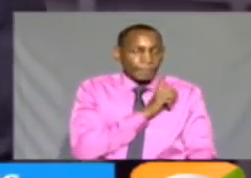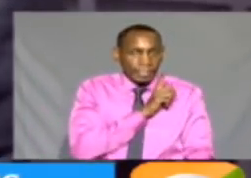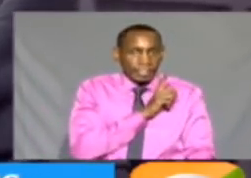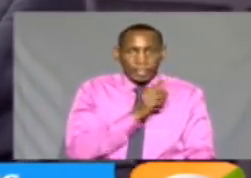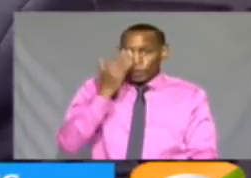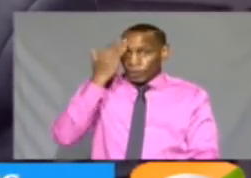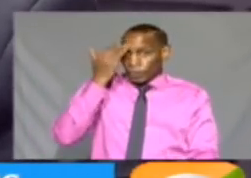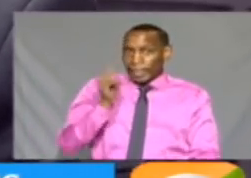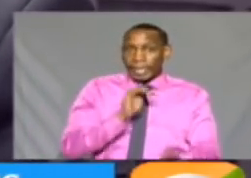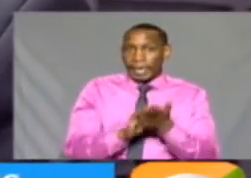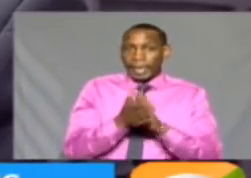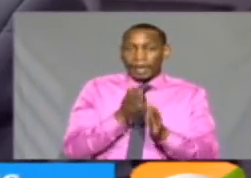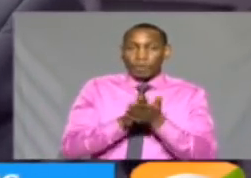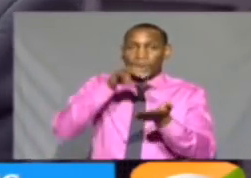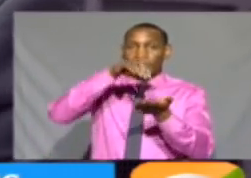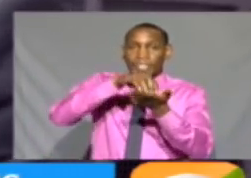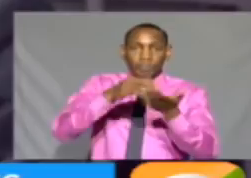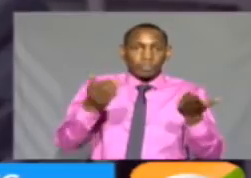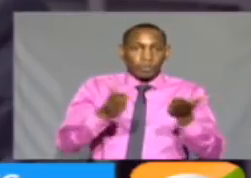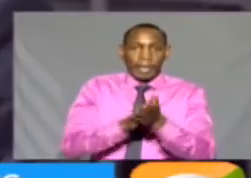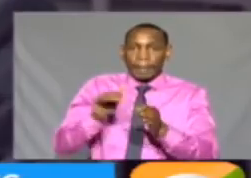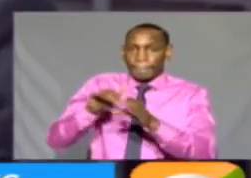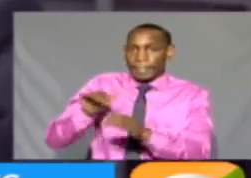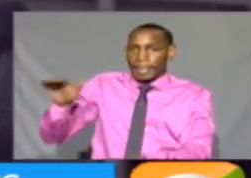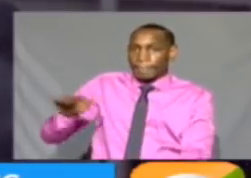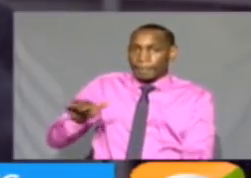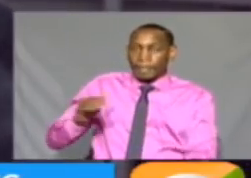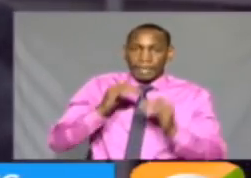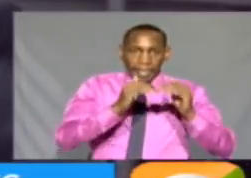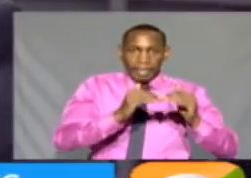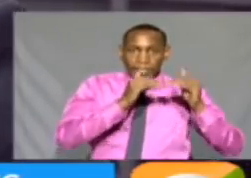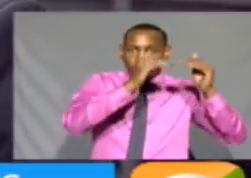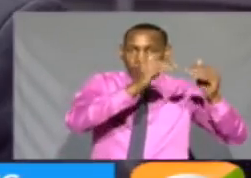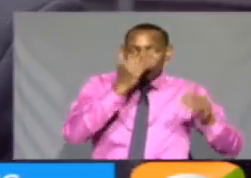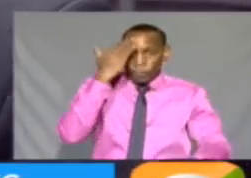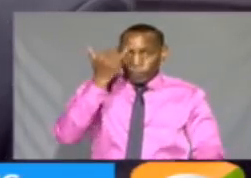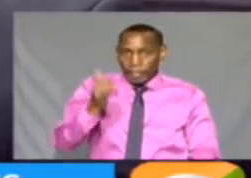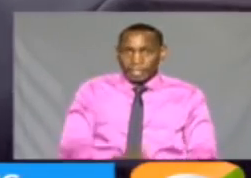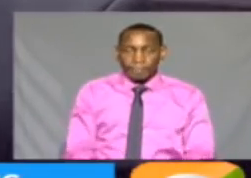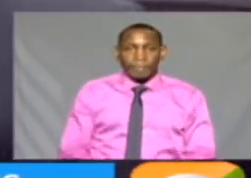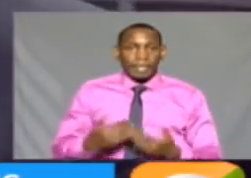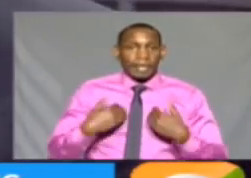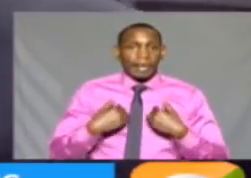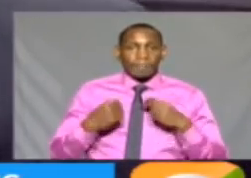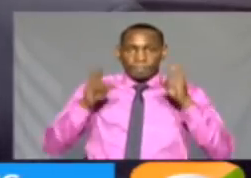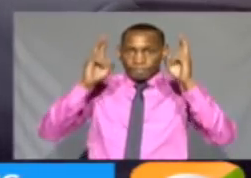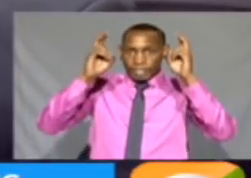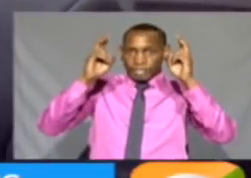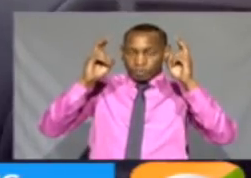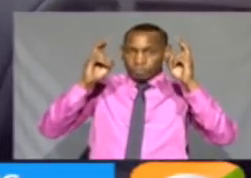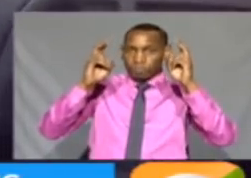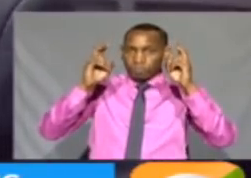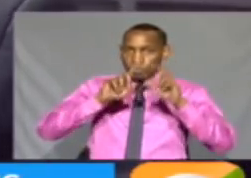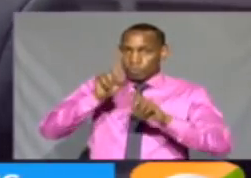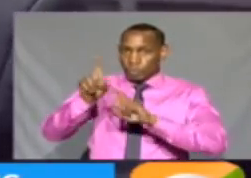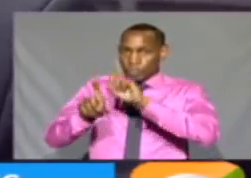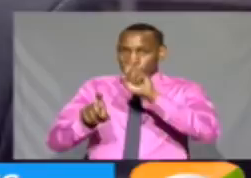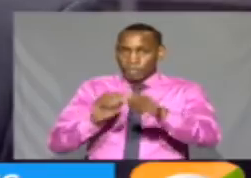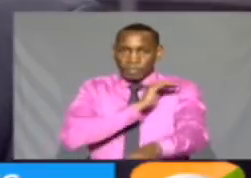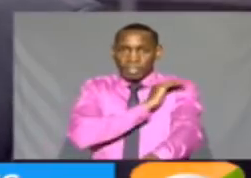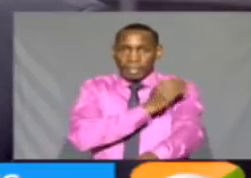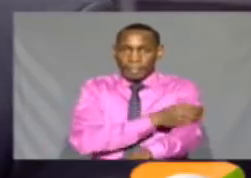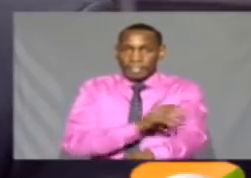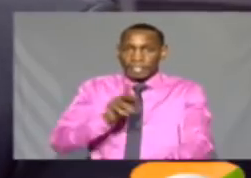Why wouldn't there be a situation where our parliamentarians adjourn because there have been issues raised about the capacity of Kenya